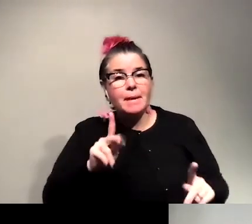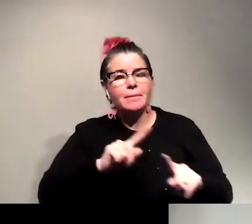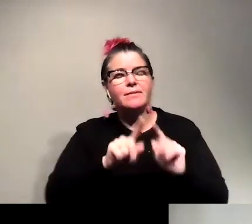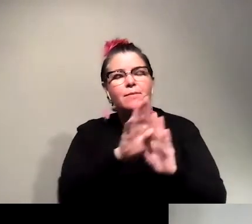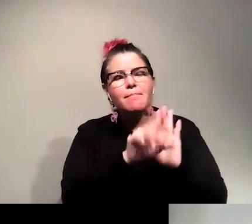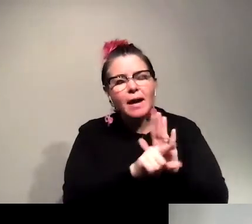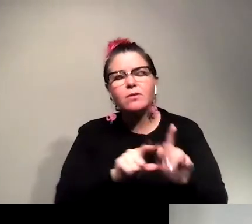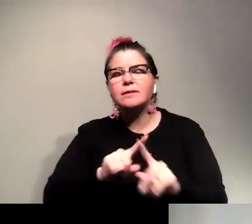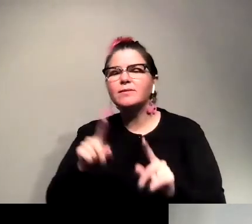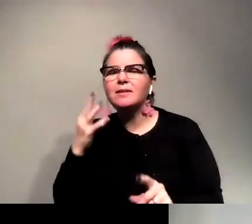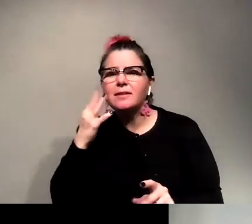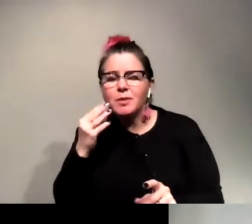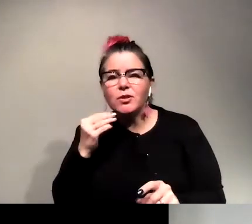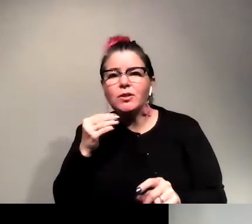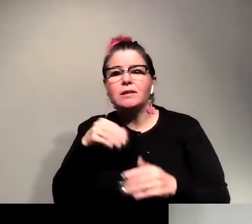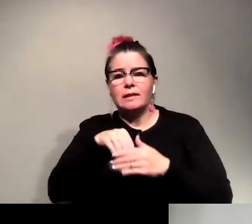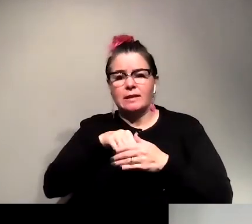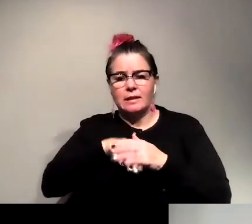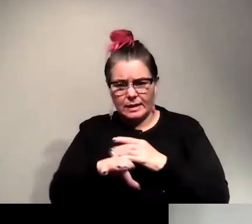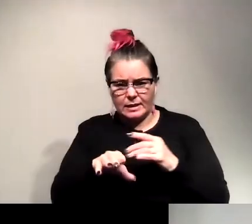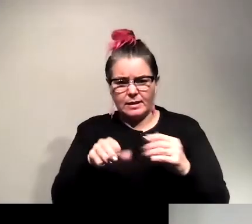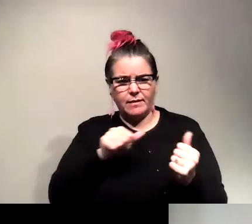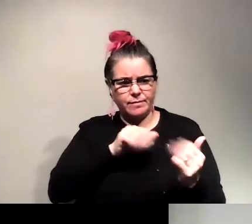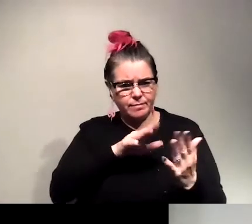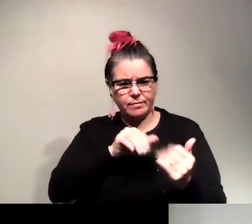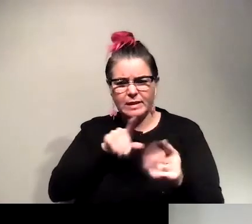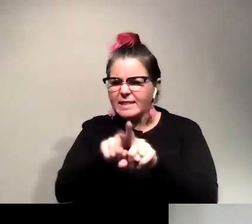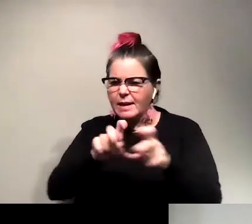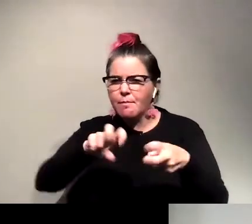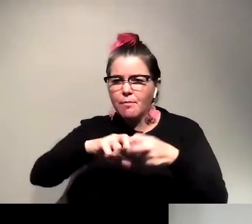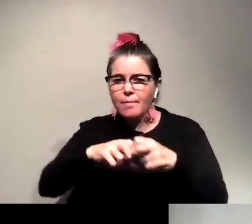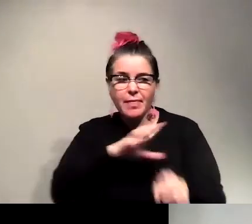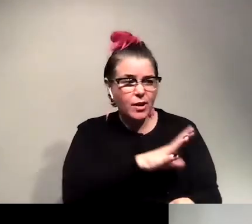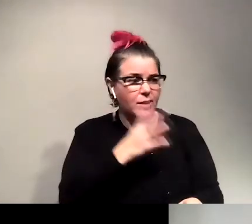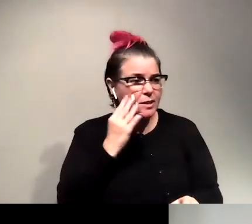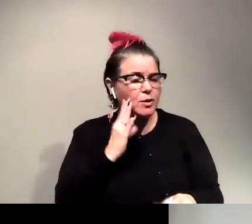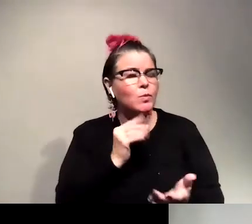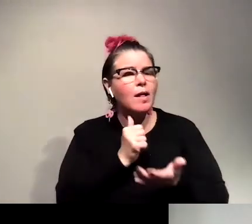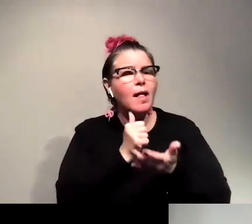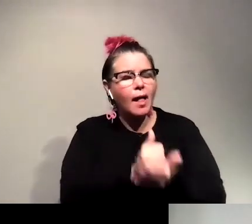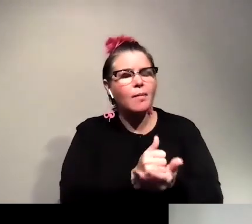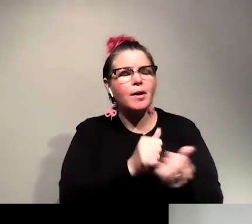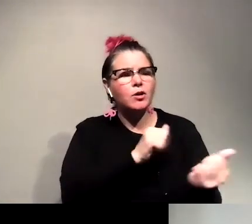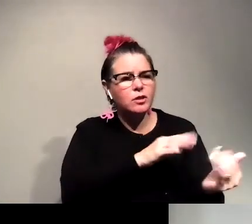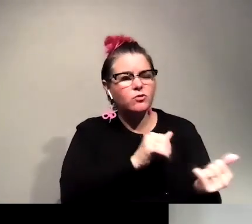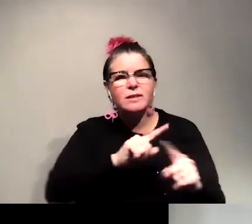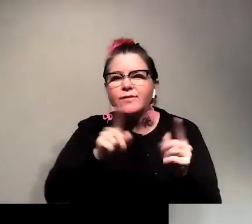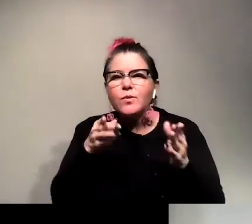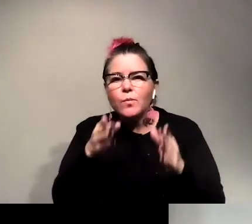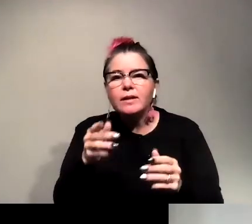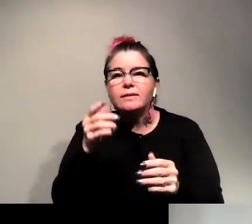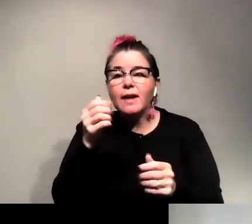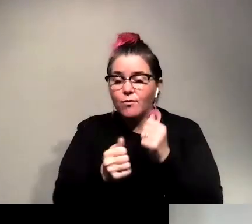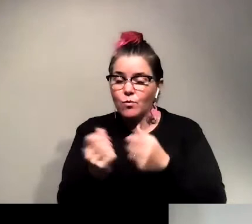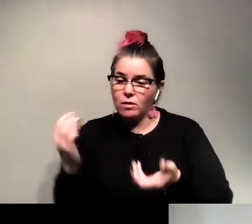different experiences who come in to address the same problem. Those experiences they have are going to help them to address the problem differently. And if everyone's working together,